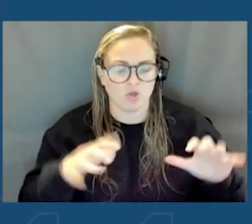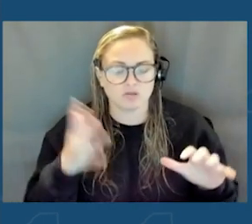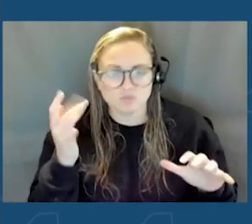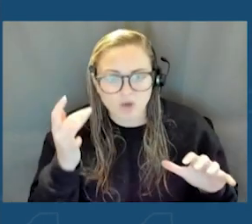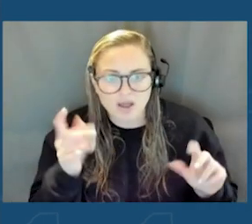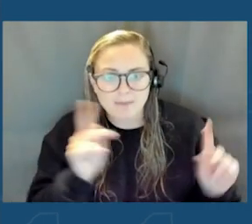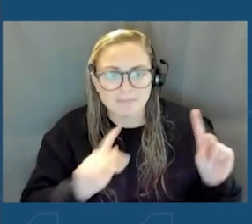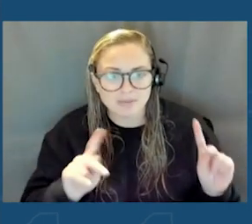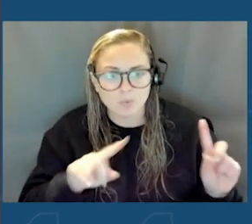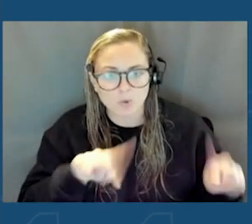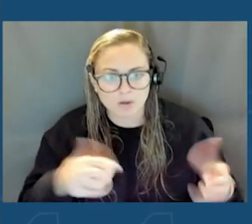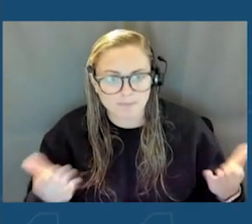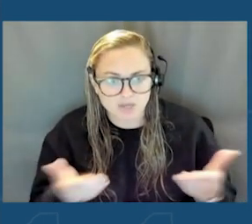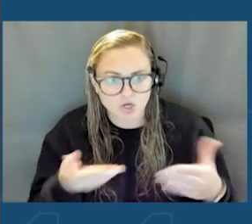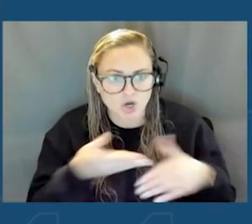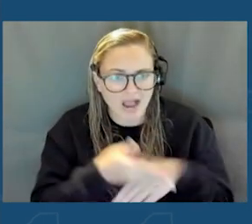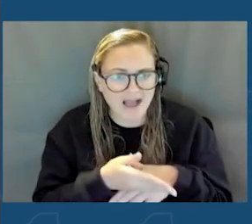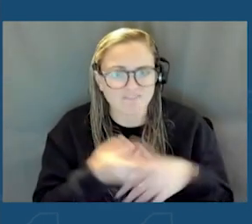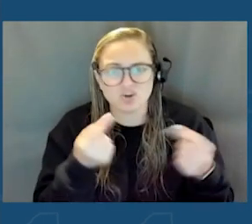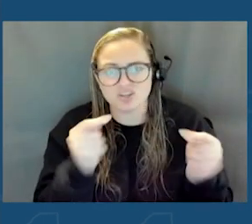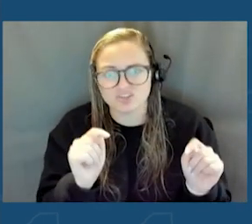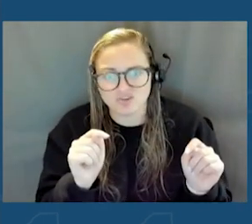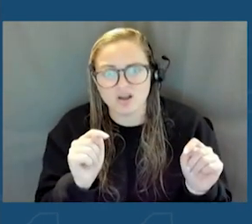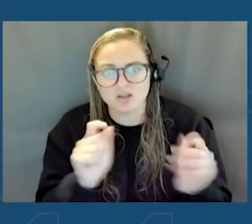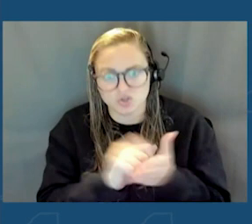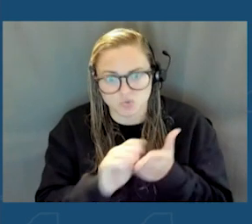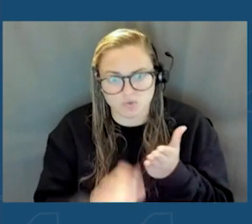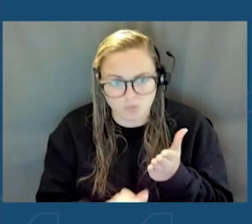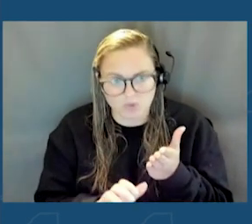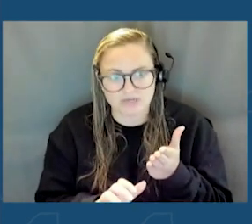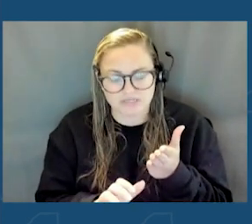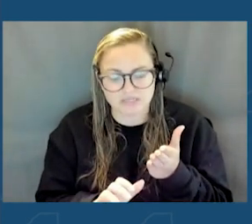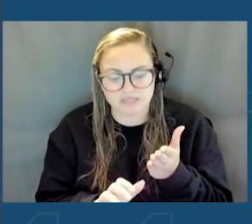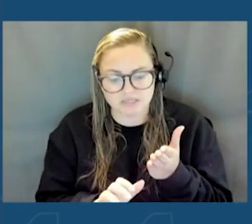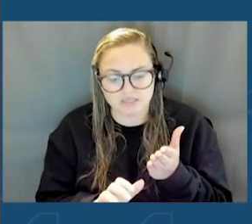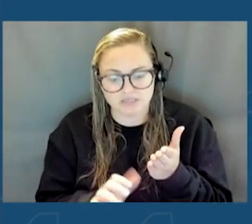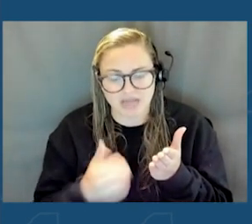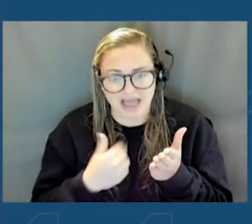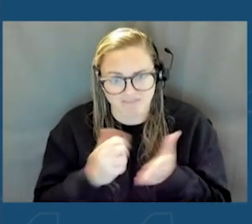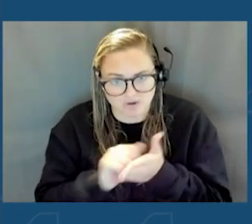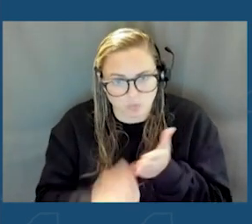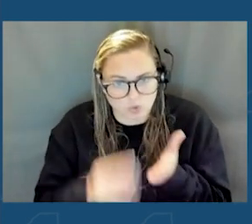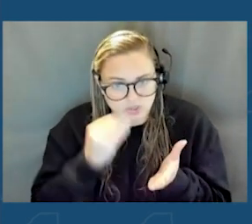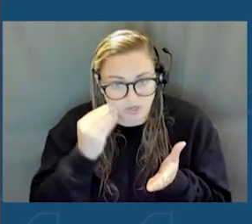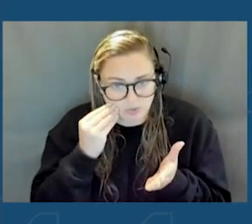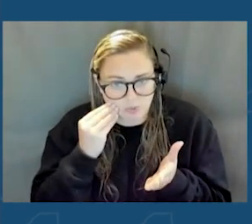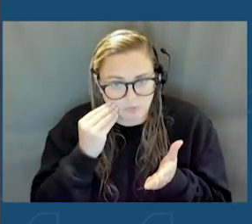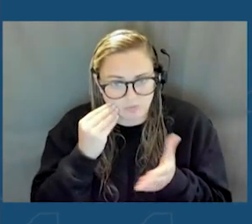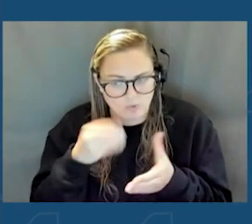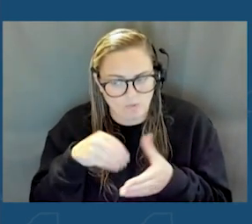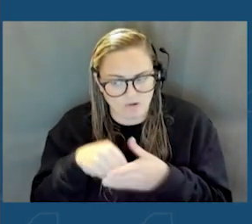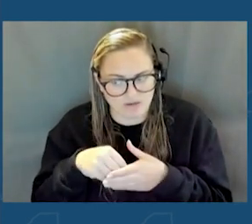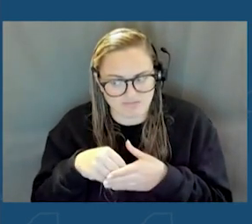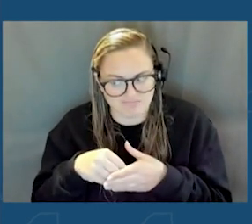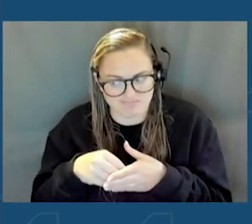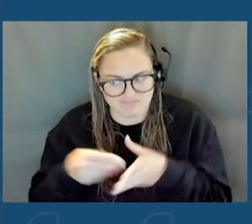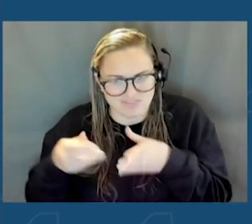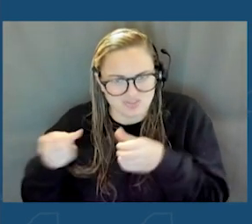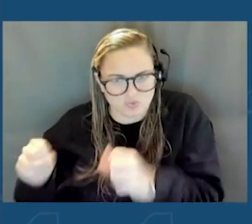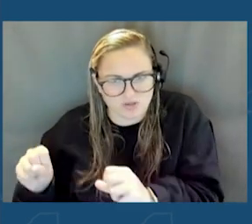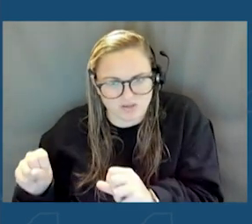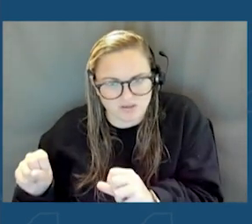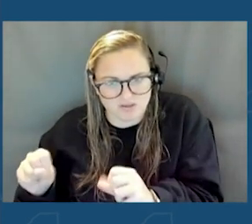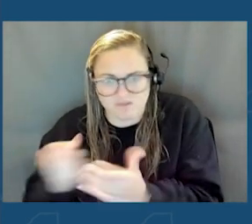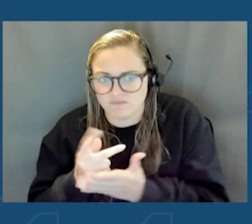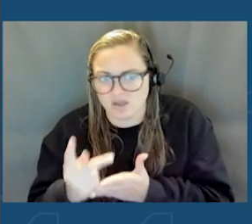come in after they tried to have an abortion at home or literally in the back alleys, and they